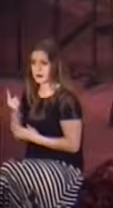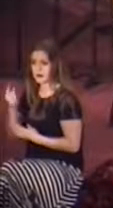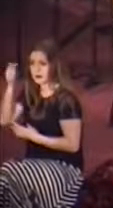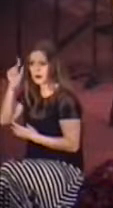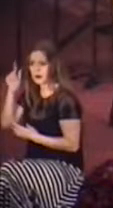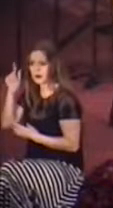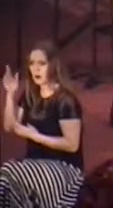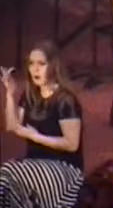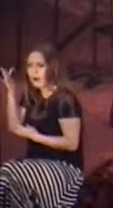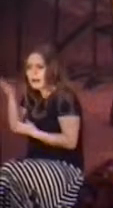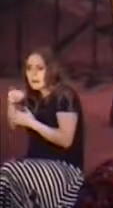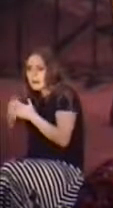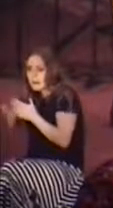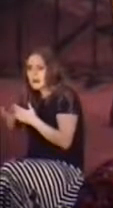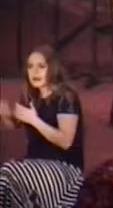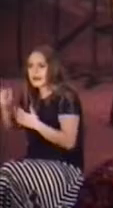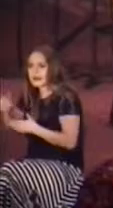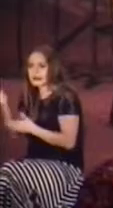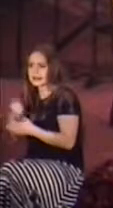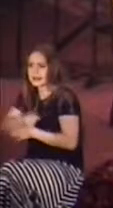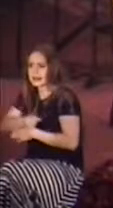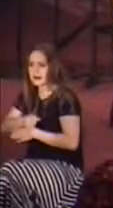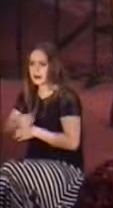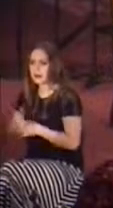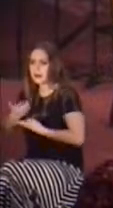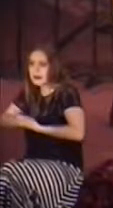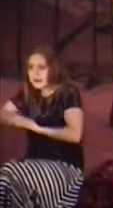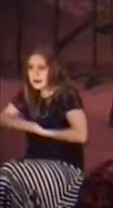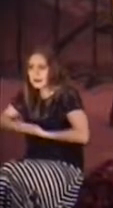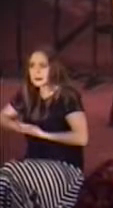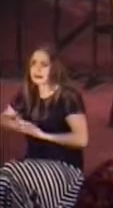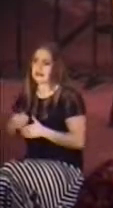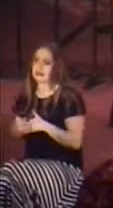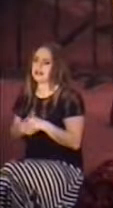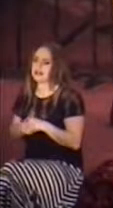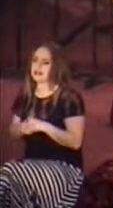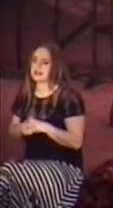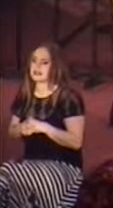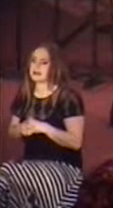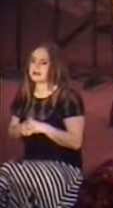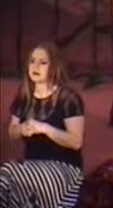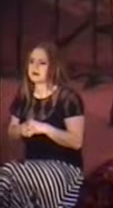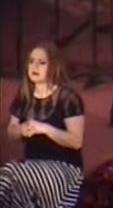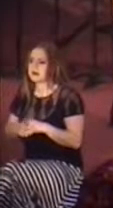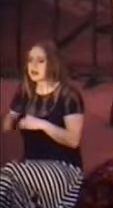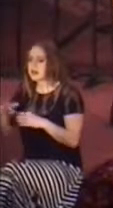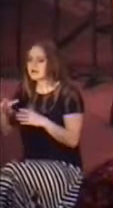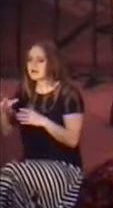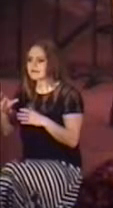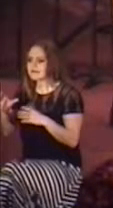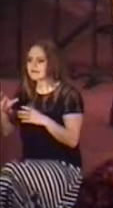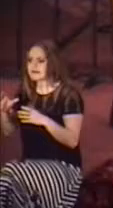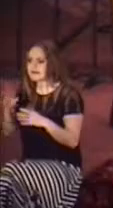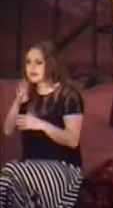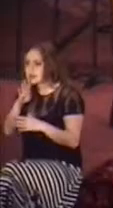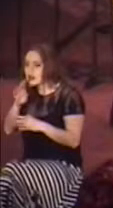was He born? And especially to a baby. But first I'm going to talk about what Jesus didn't come to